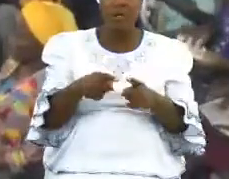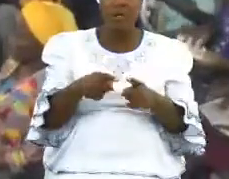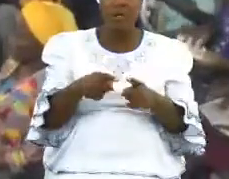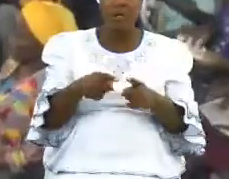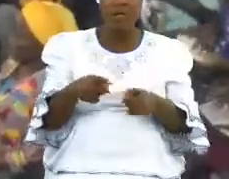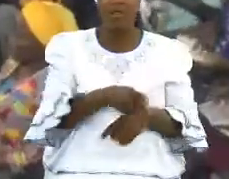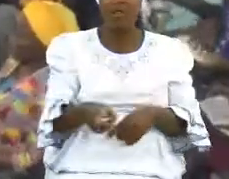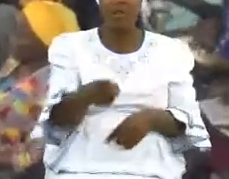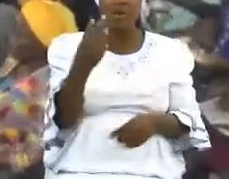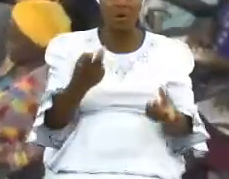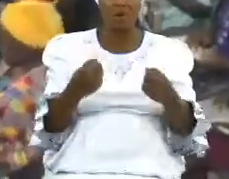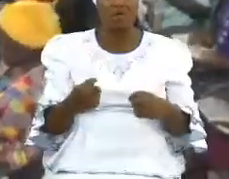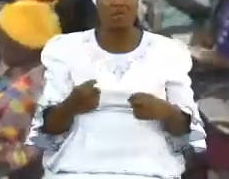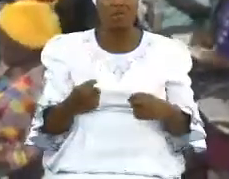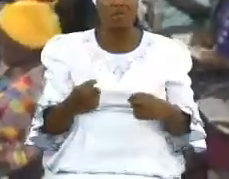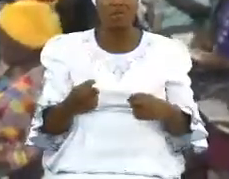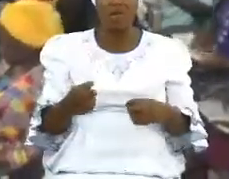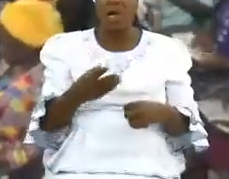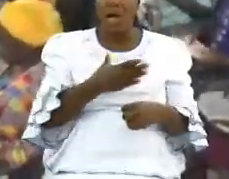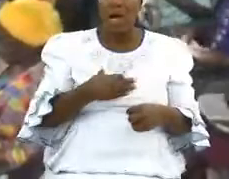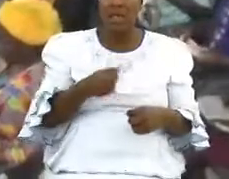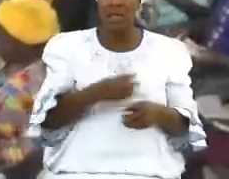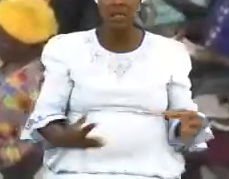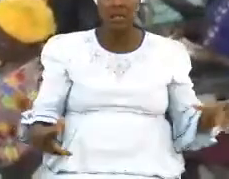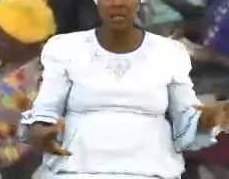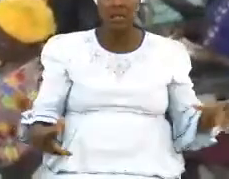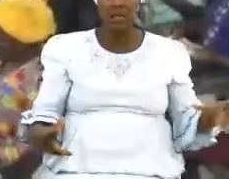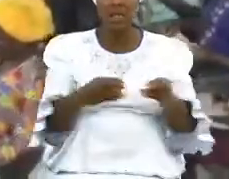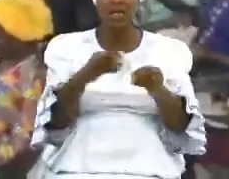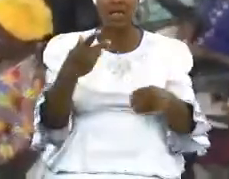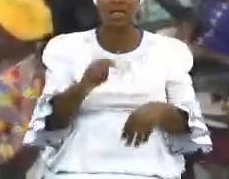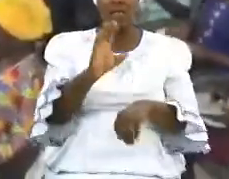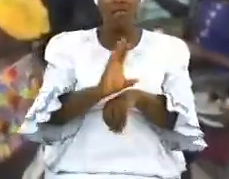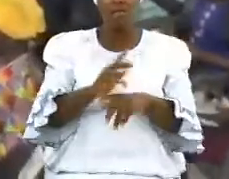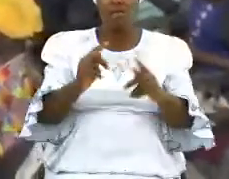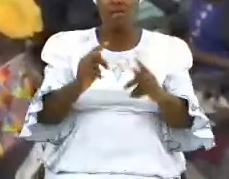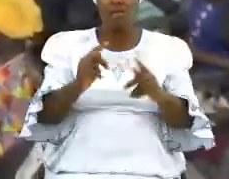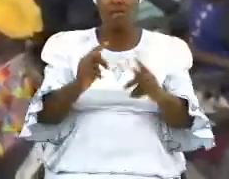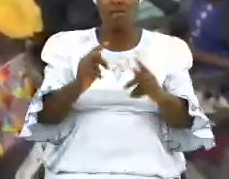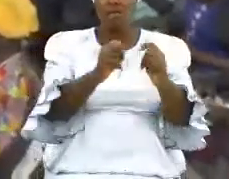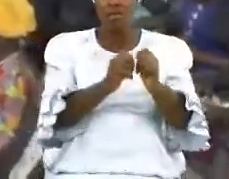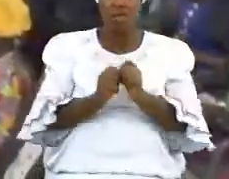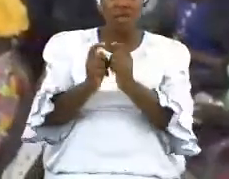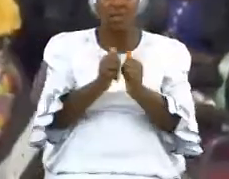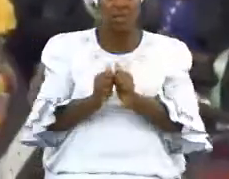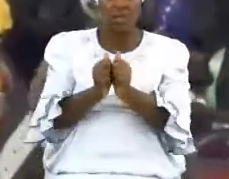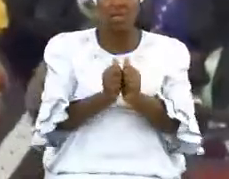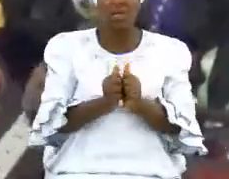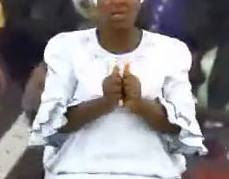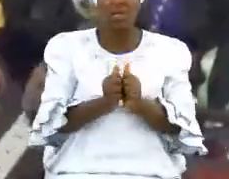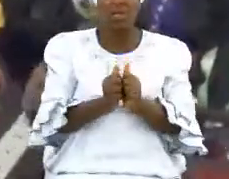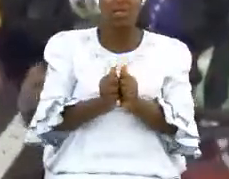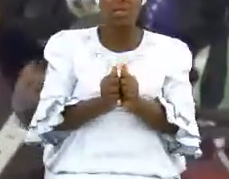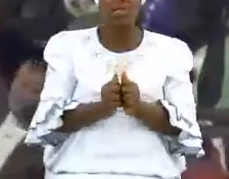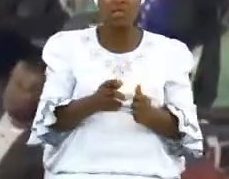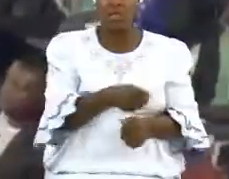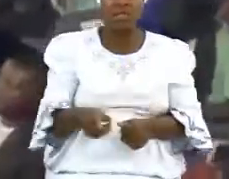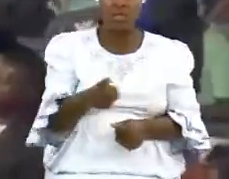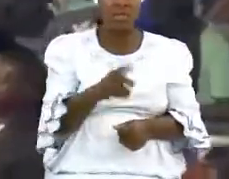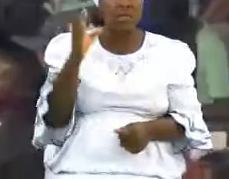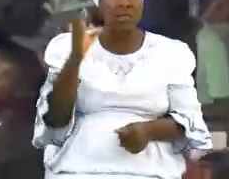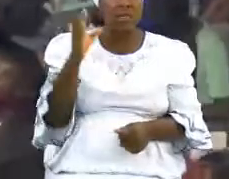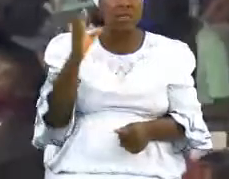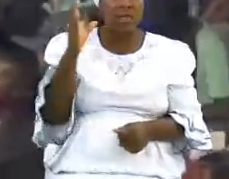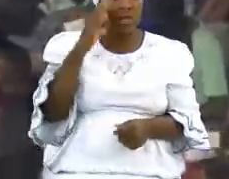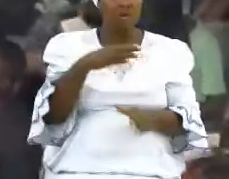come and had gathered the church together, they rehearsed all